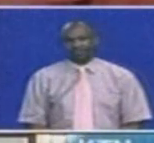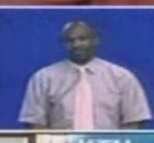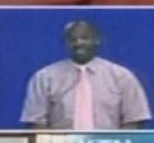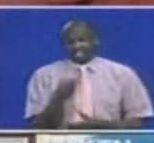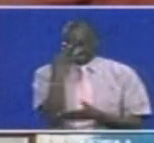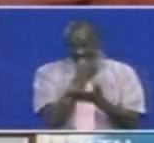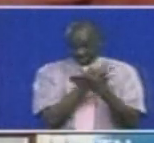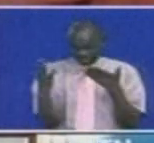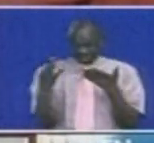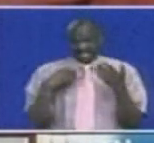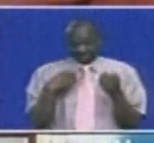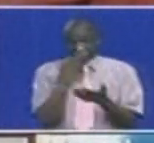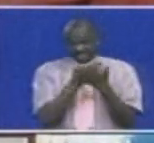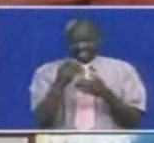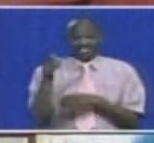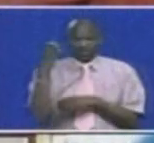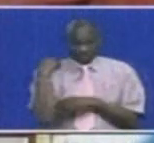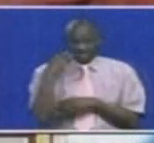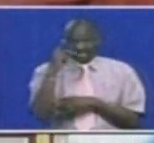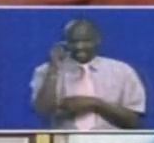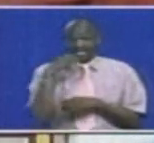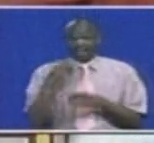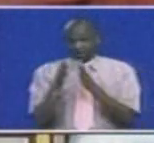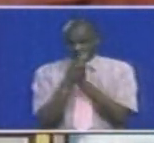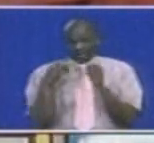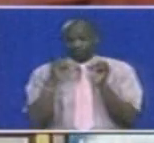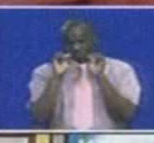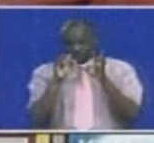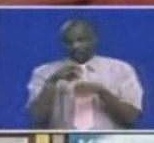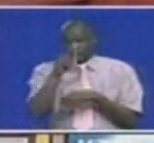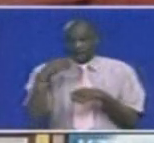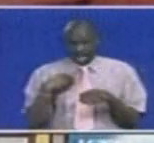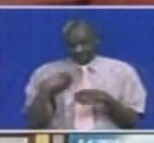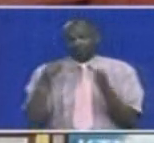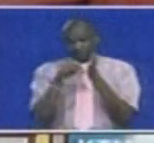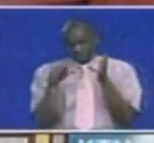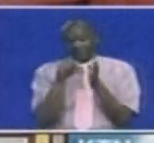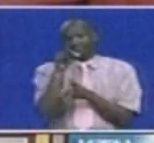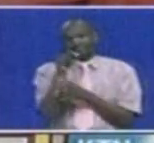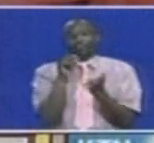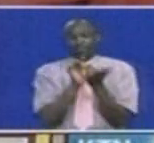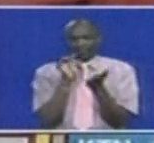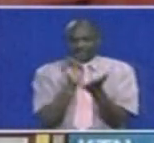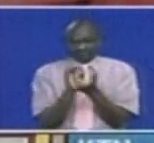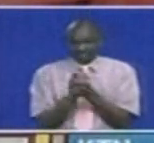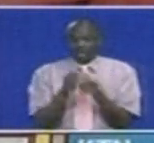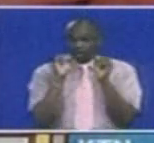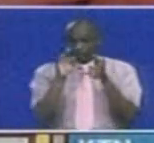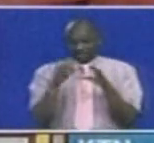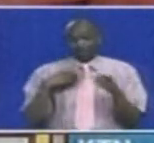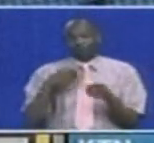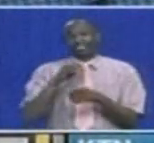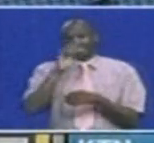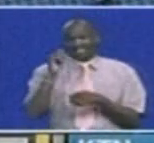3 weeks and exactly 3 days ago, KTN aired a story of coaches who are facing the axe following a dismal show. The coaches were City Stars